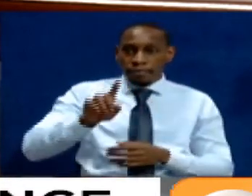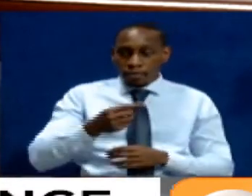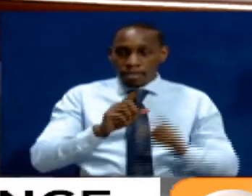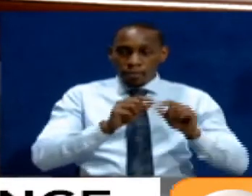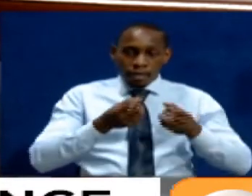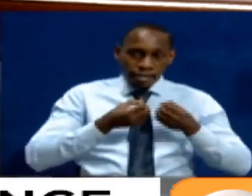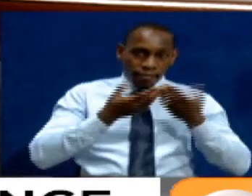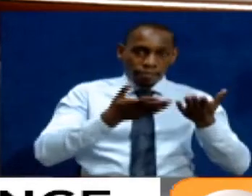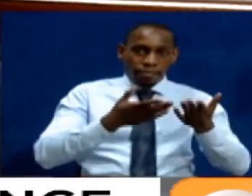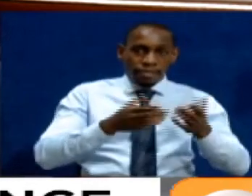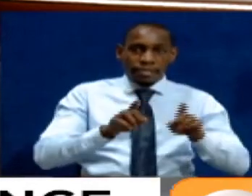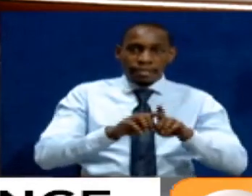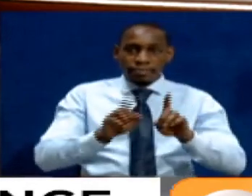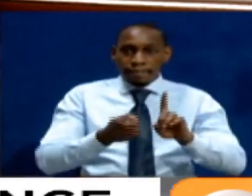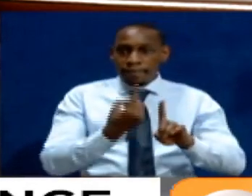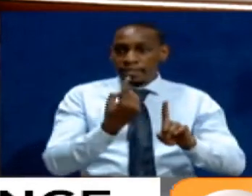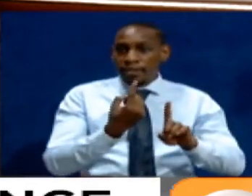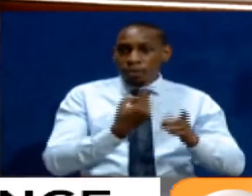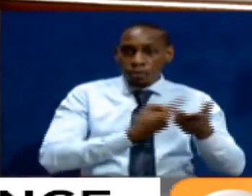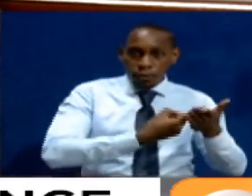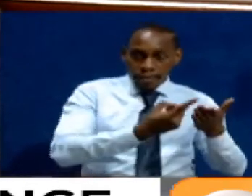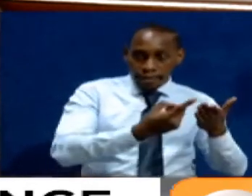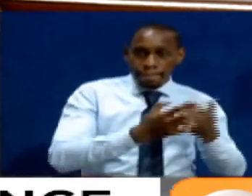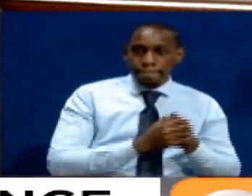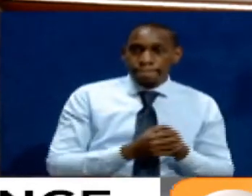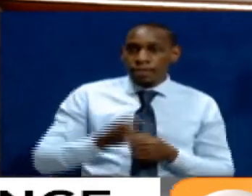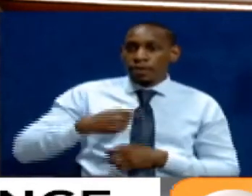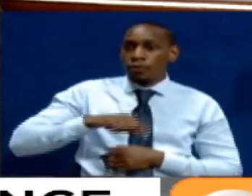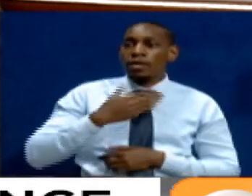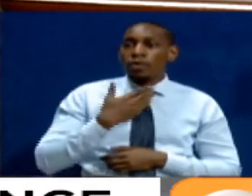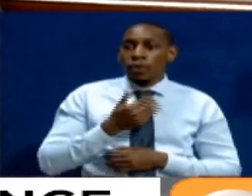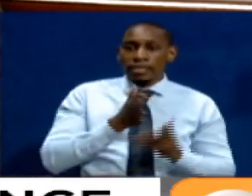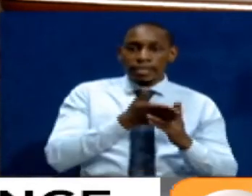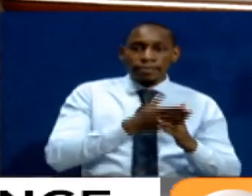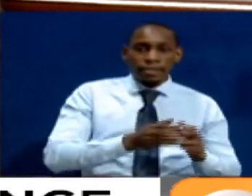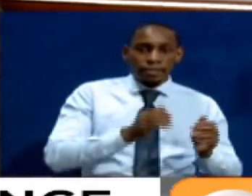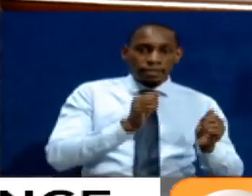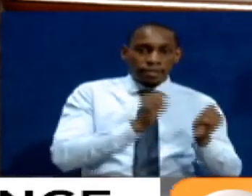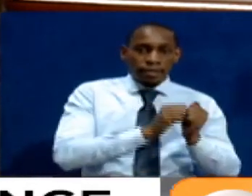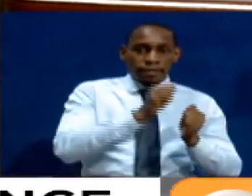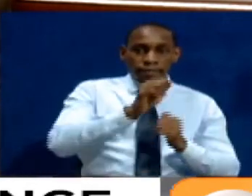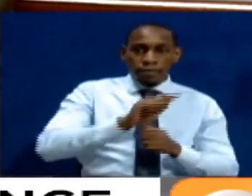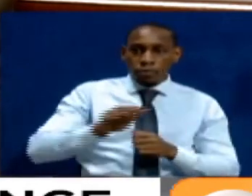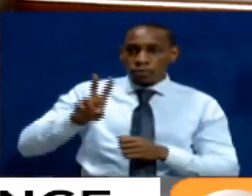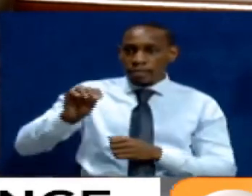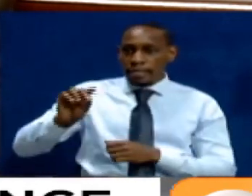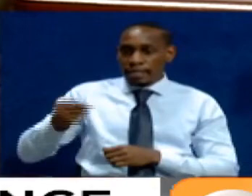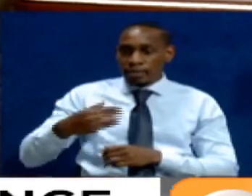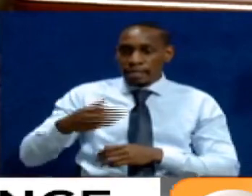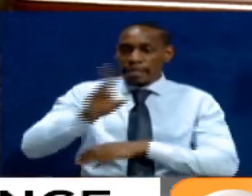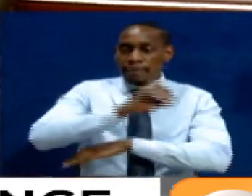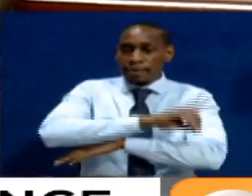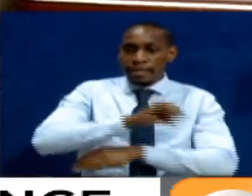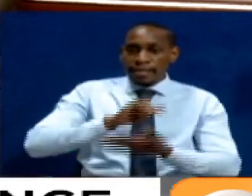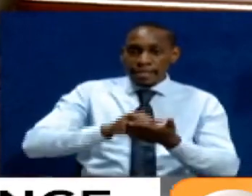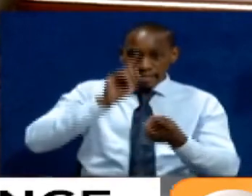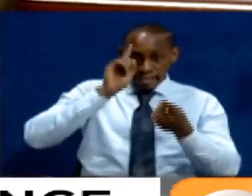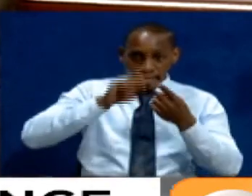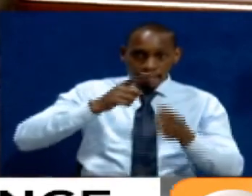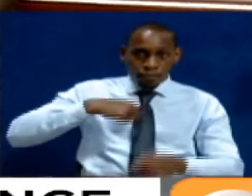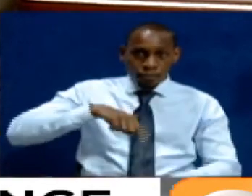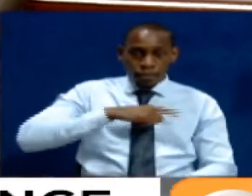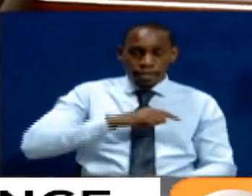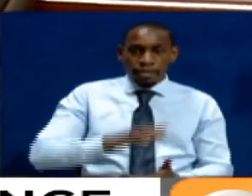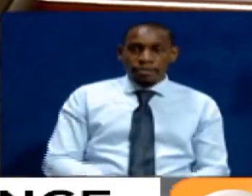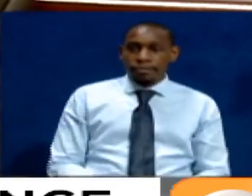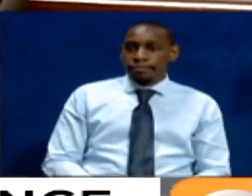said, and this is within the very first week. We want to be between 15,000 and 20,000 per day. That's what we are aiming at, our